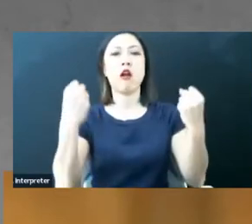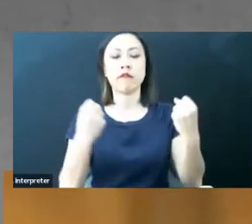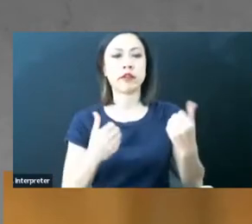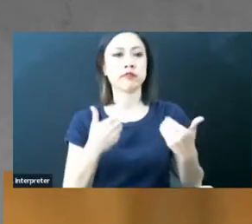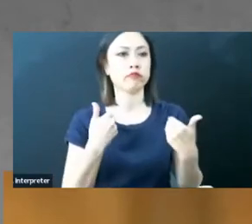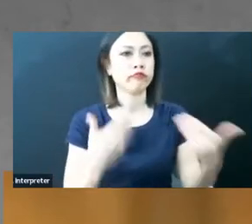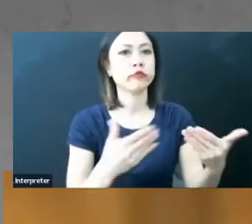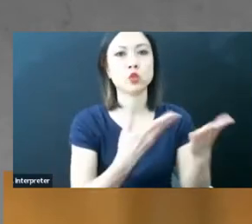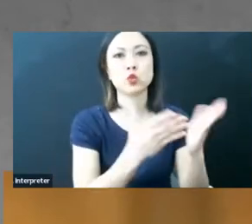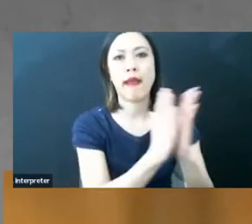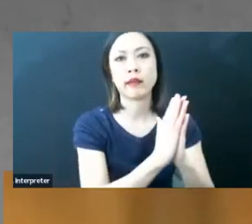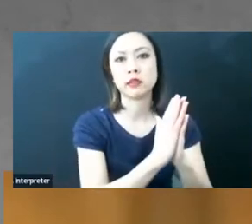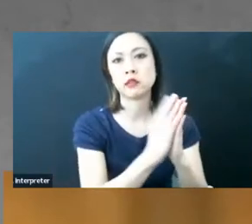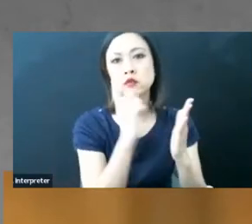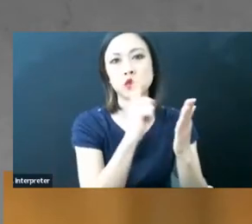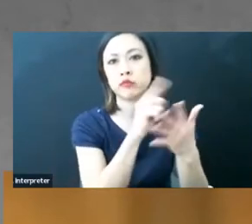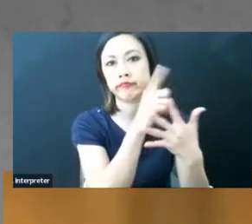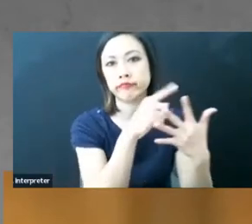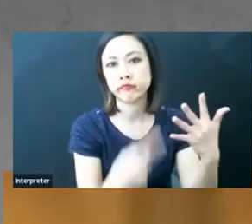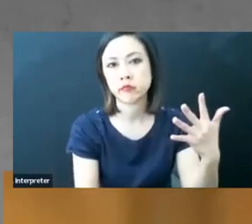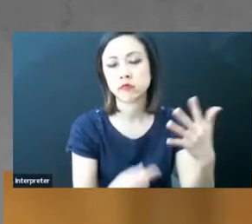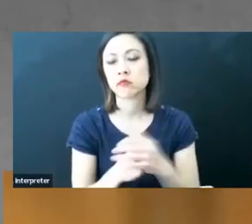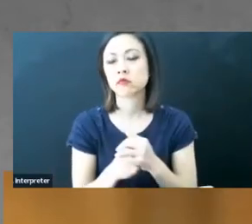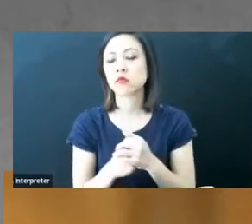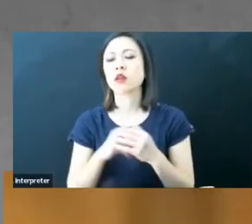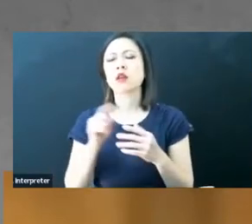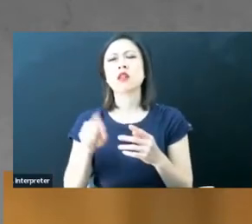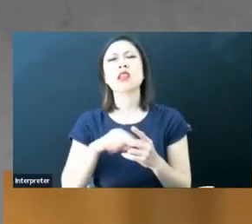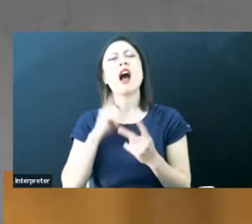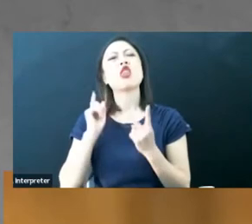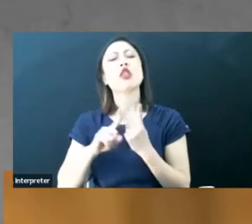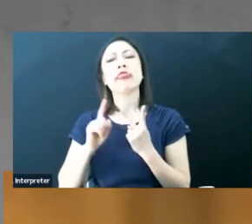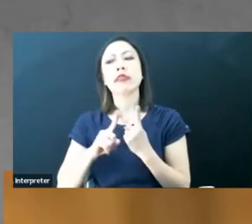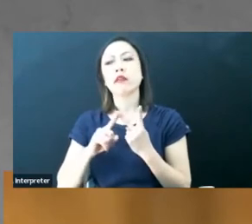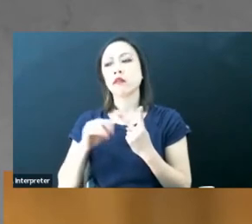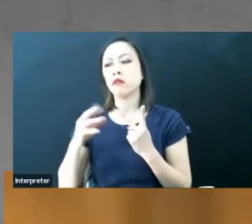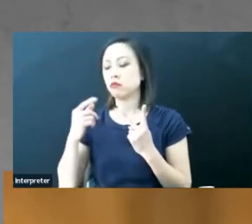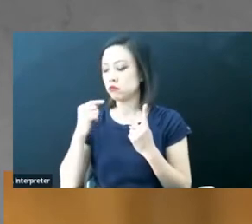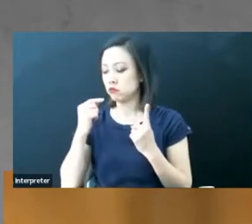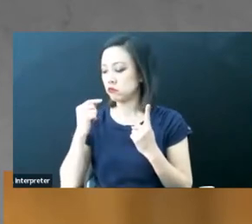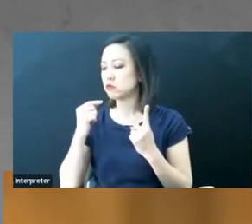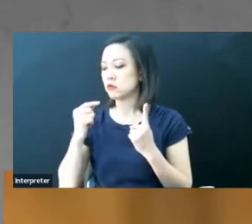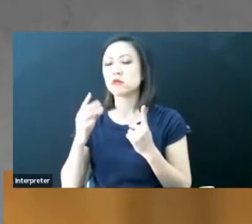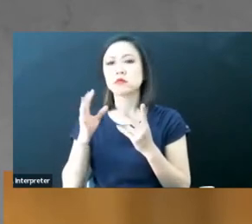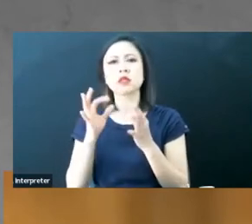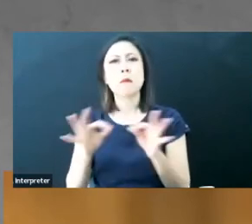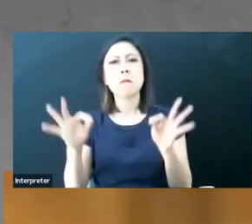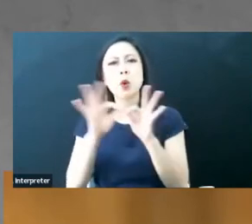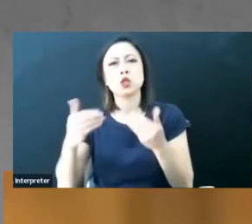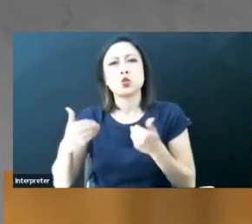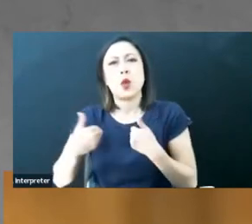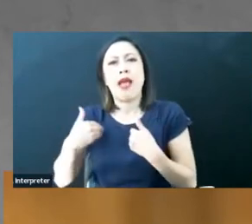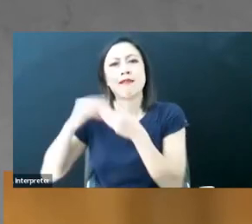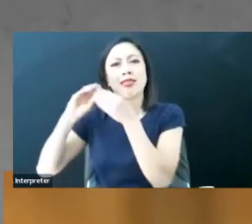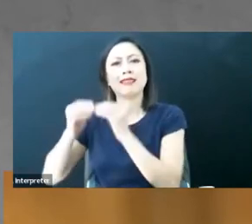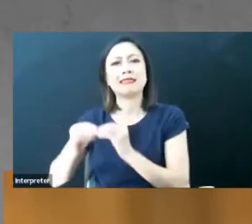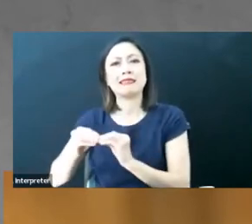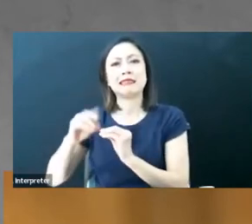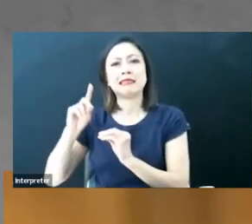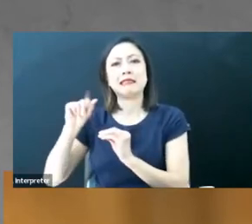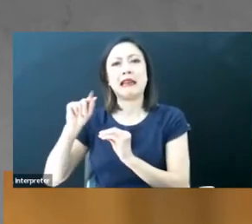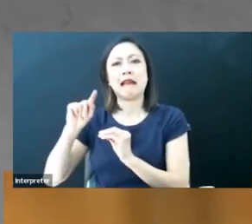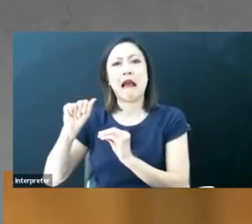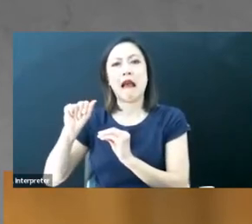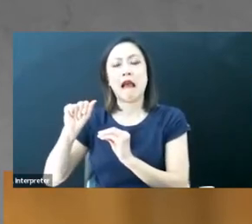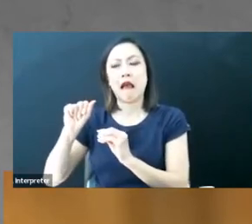is anchor anything you're doing in data, because it is harder to argue the merits around data. And it's, you know,